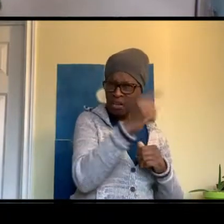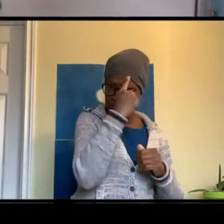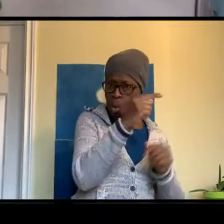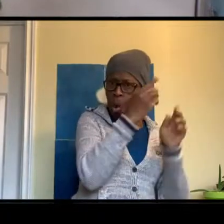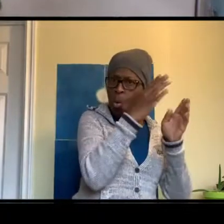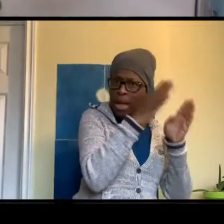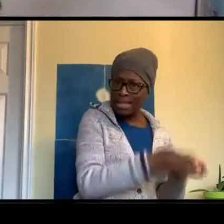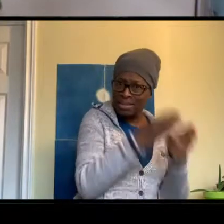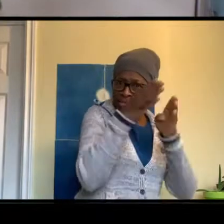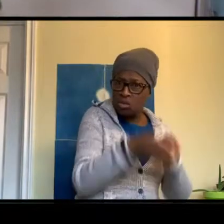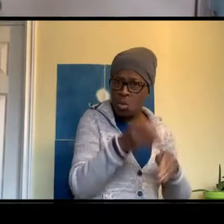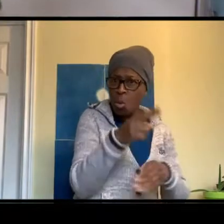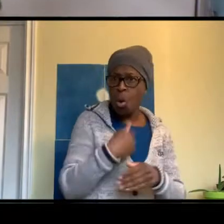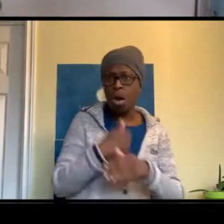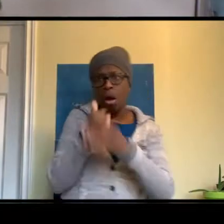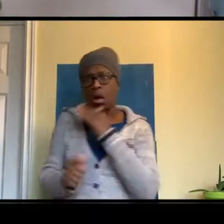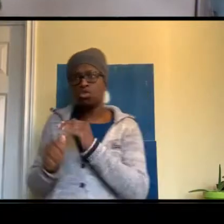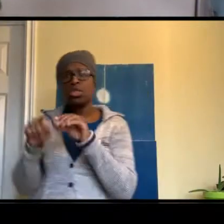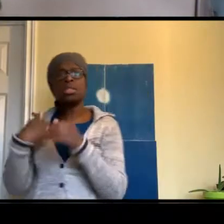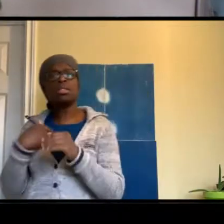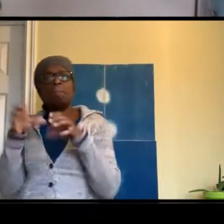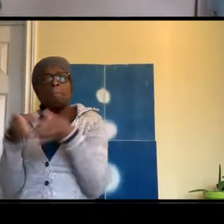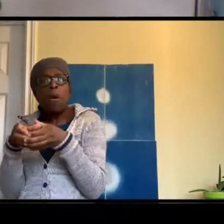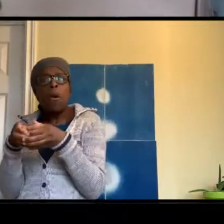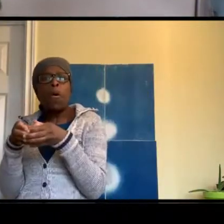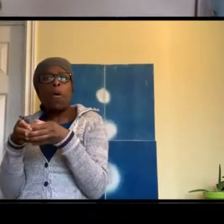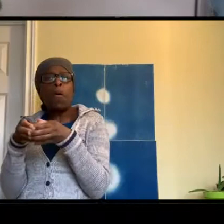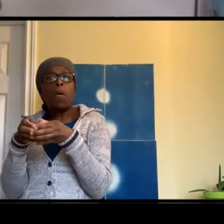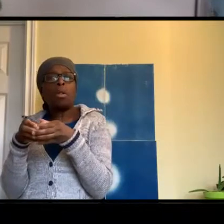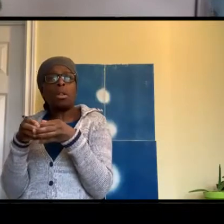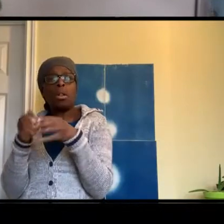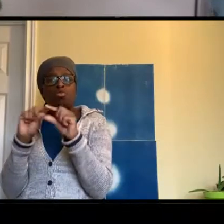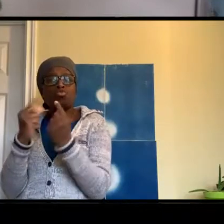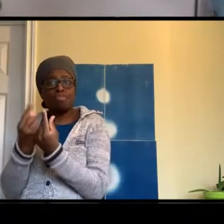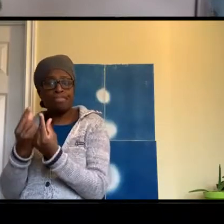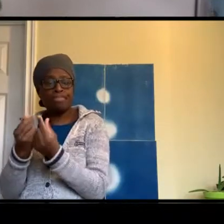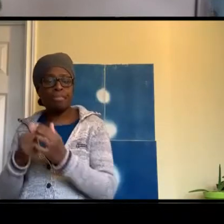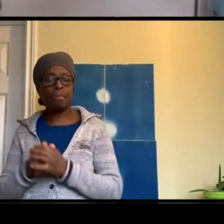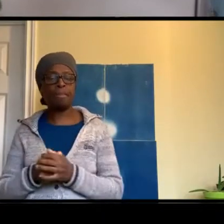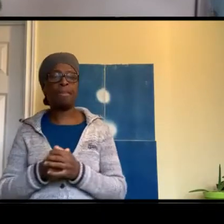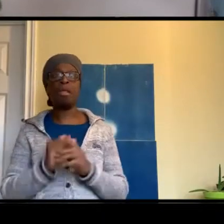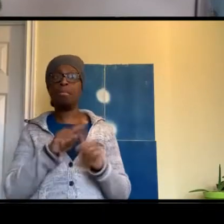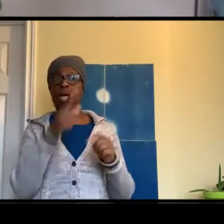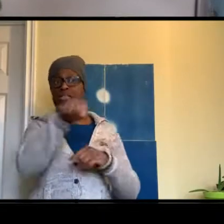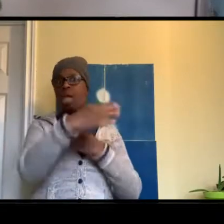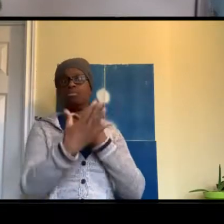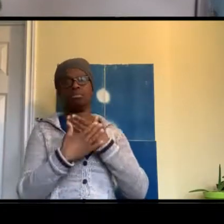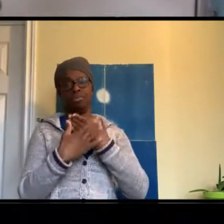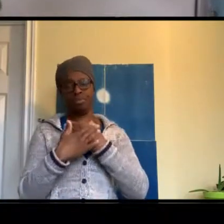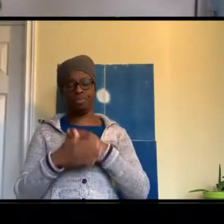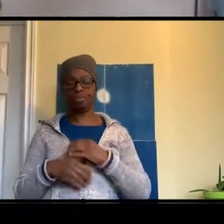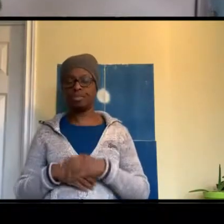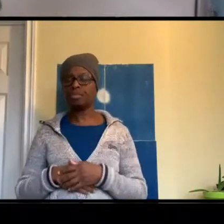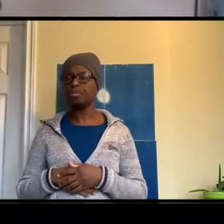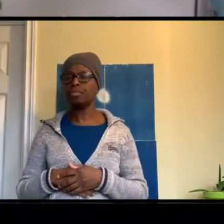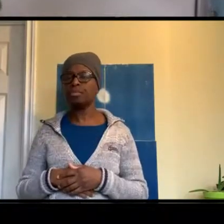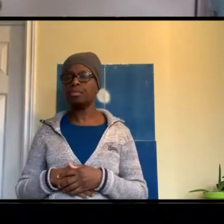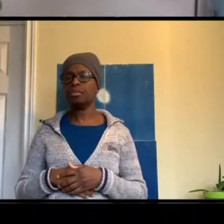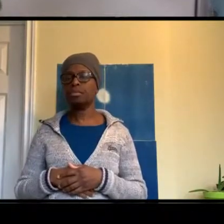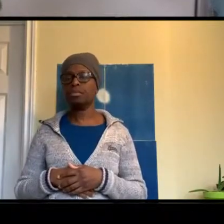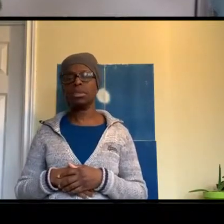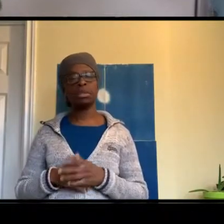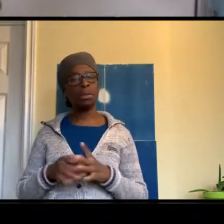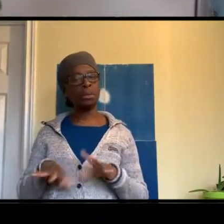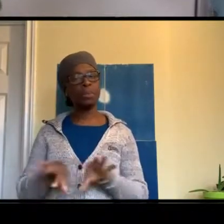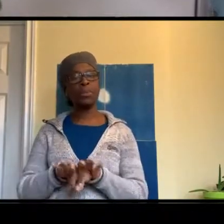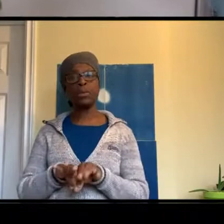But generally the advice that's given in this case is that the applicants, frame your application around how